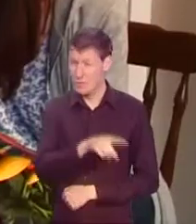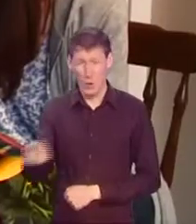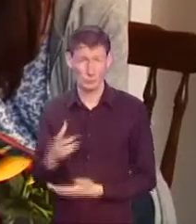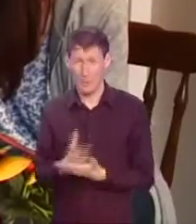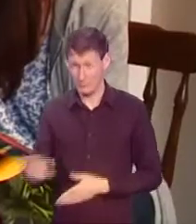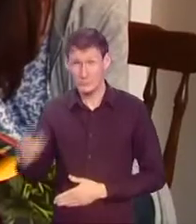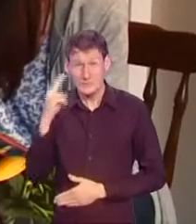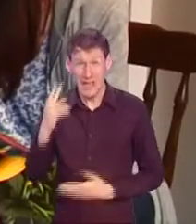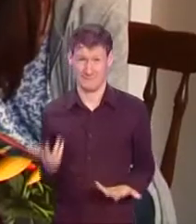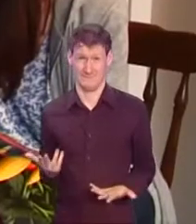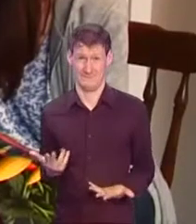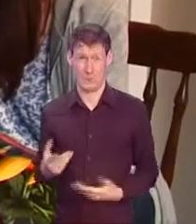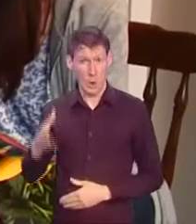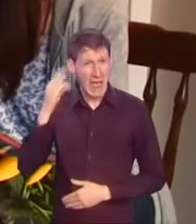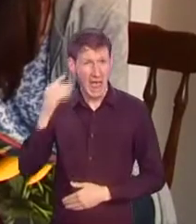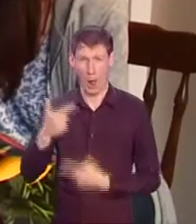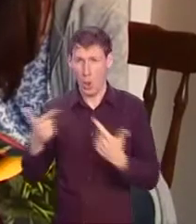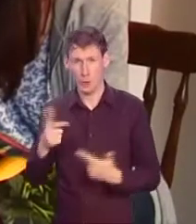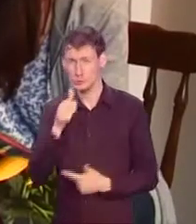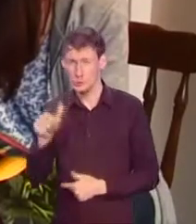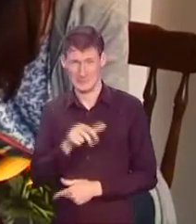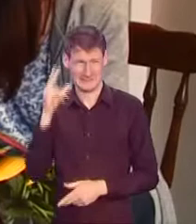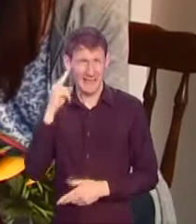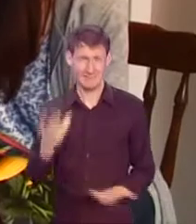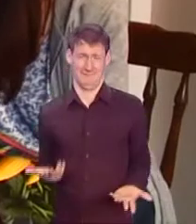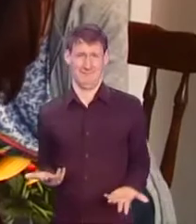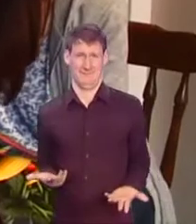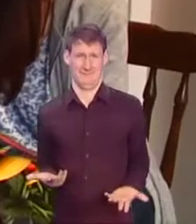that you're deaf, that you hear so much when you're supposed to be deaf.